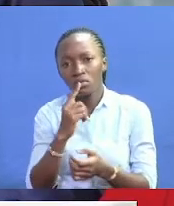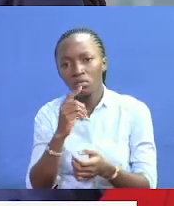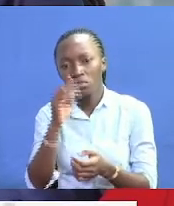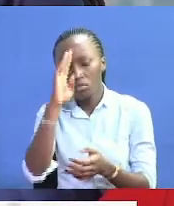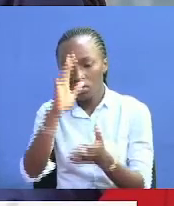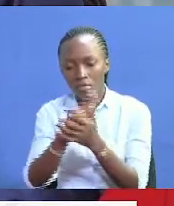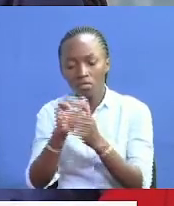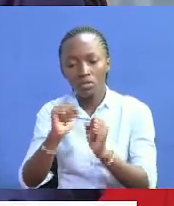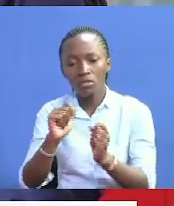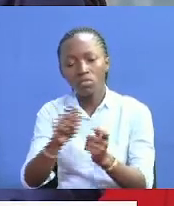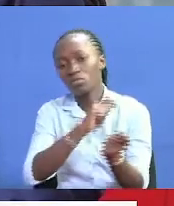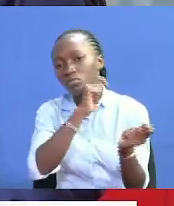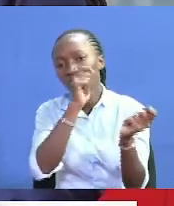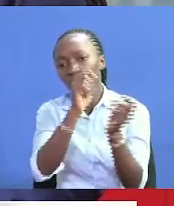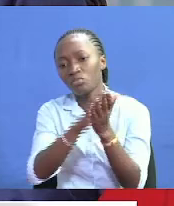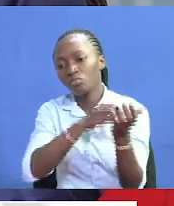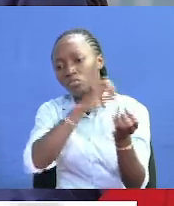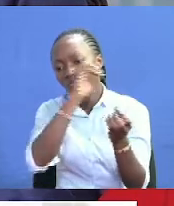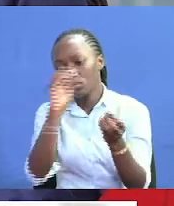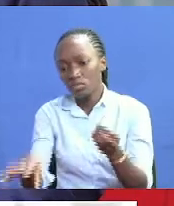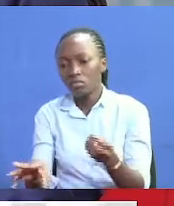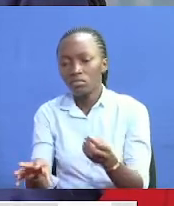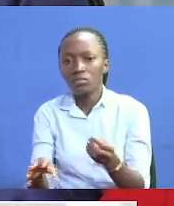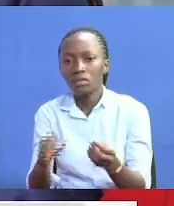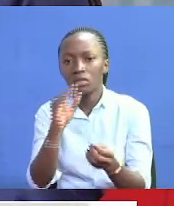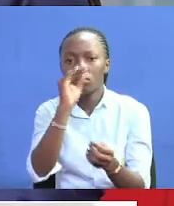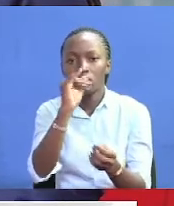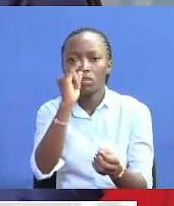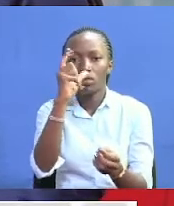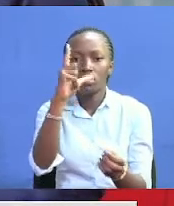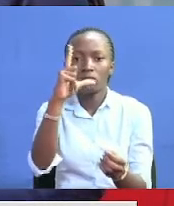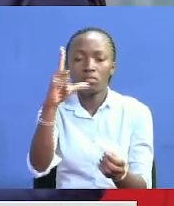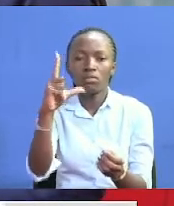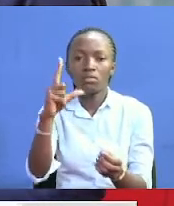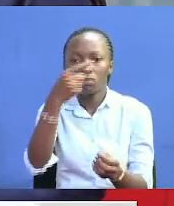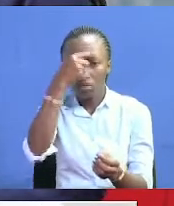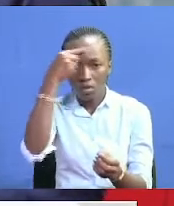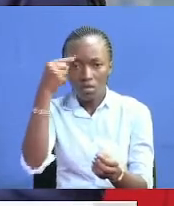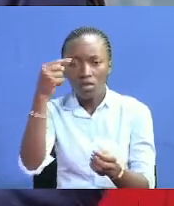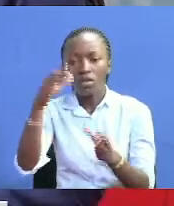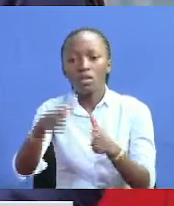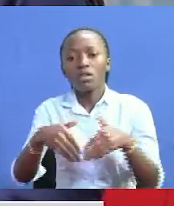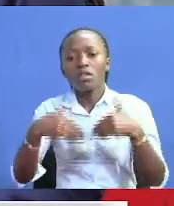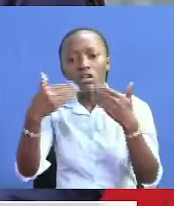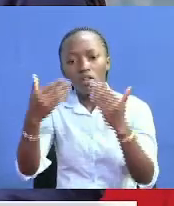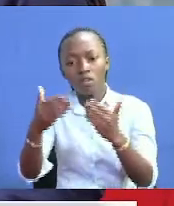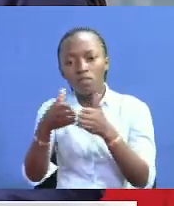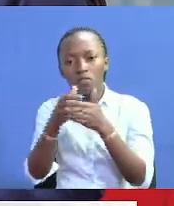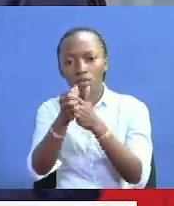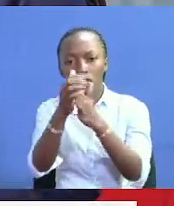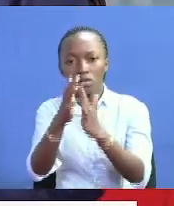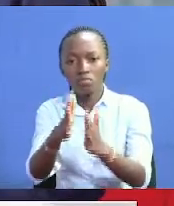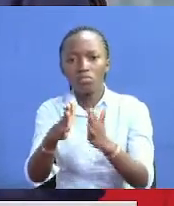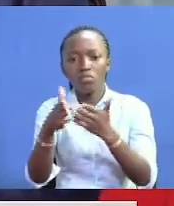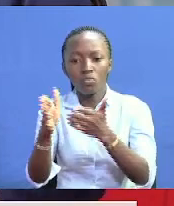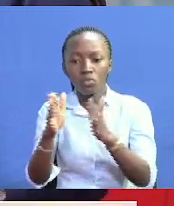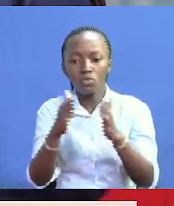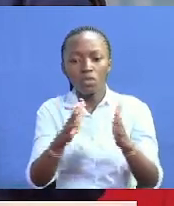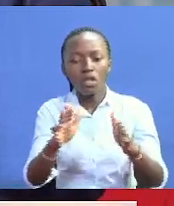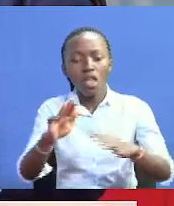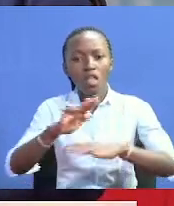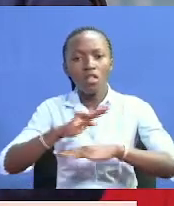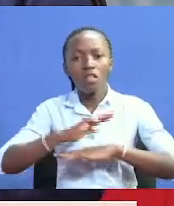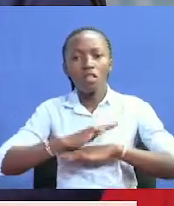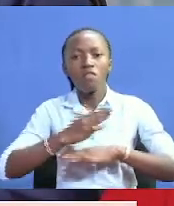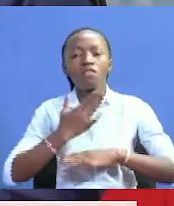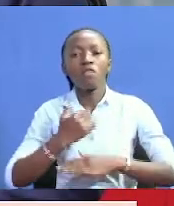off, majorly because, again, it does not give leaders the legitimacy that they deserve. And again, it curtails